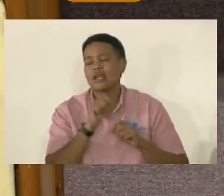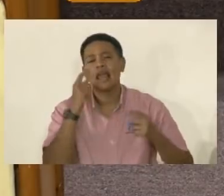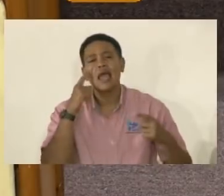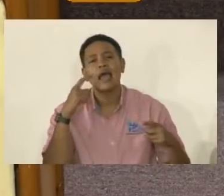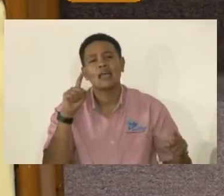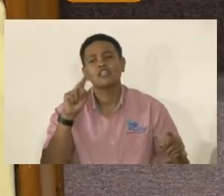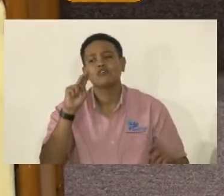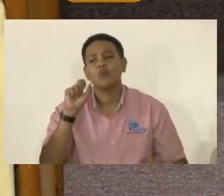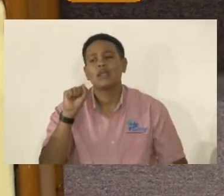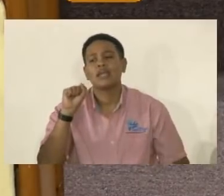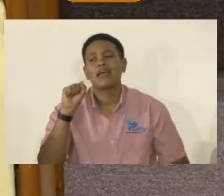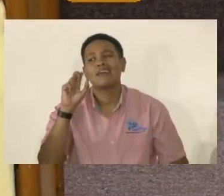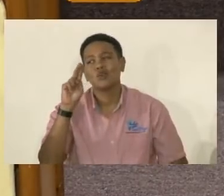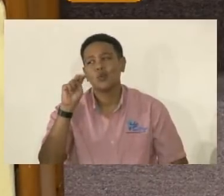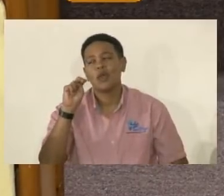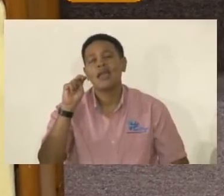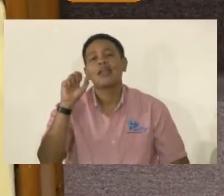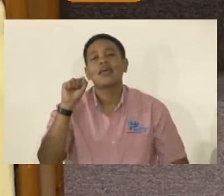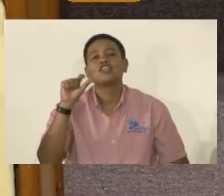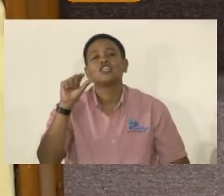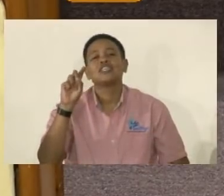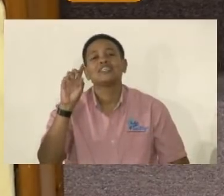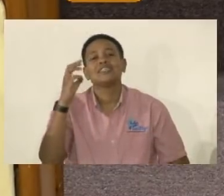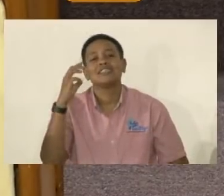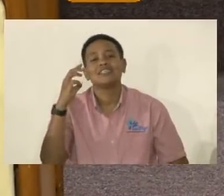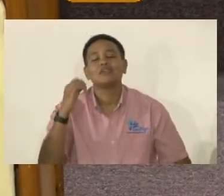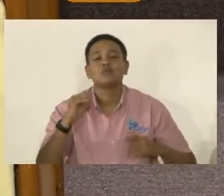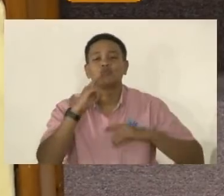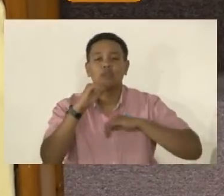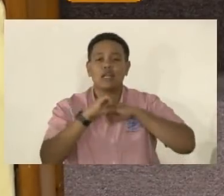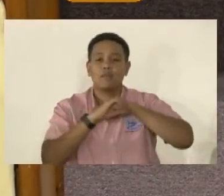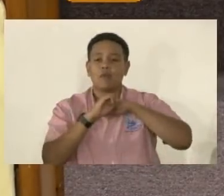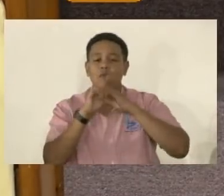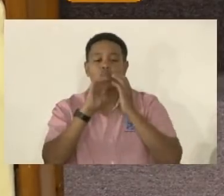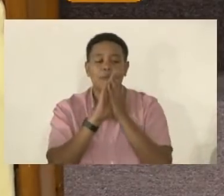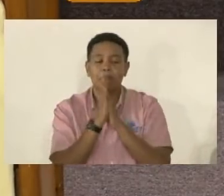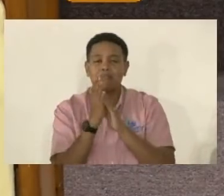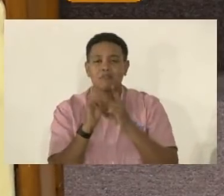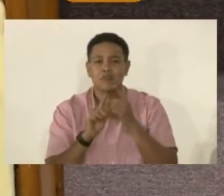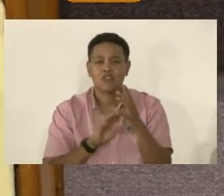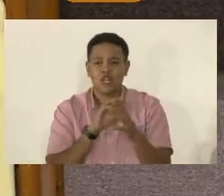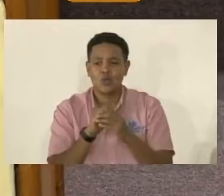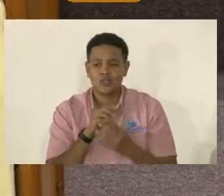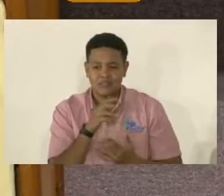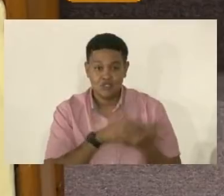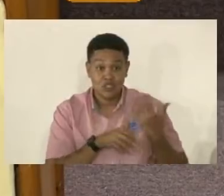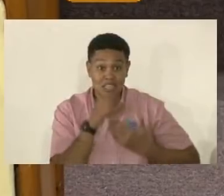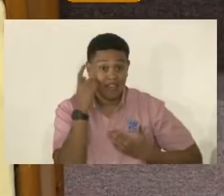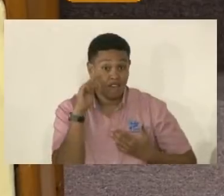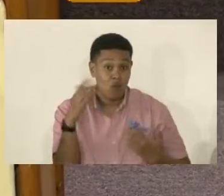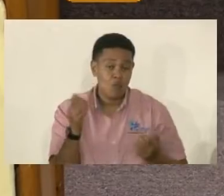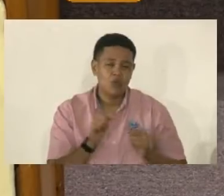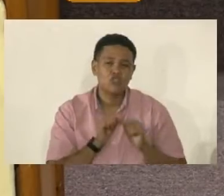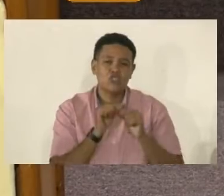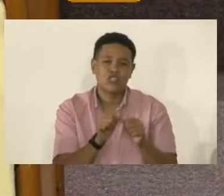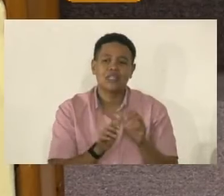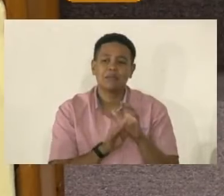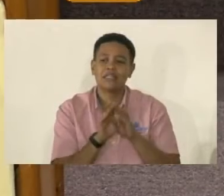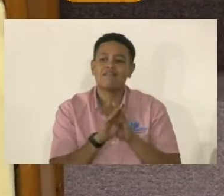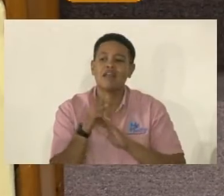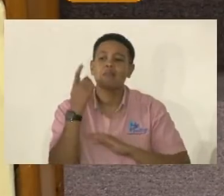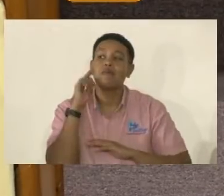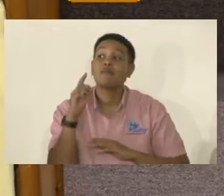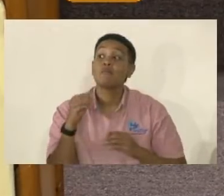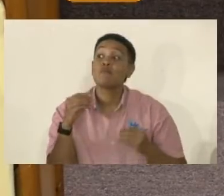UN SDG 16, which is to promote peaceful and inclusive societies for sustainable development,